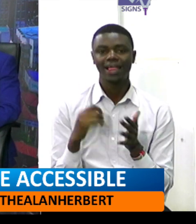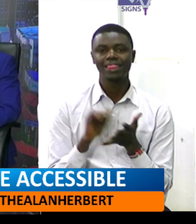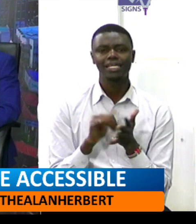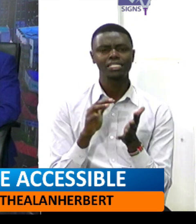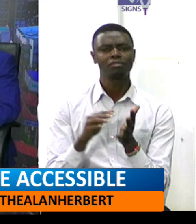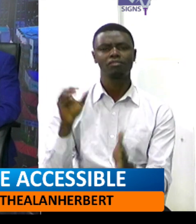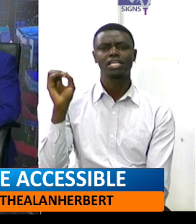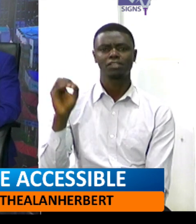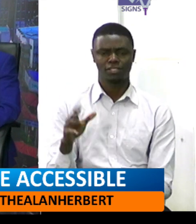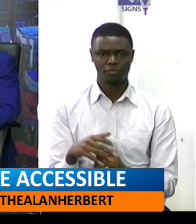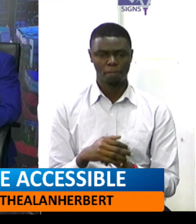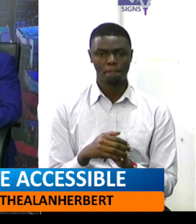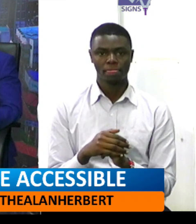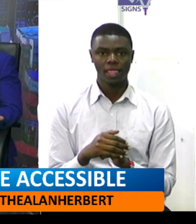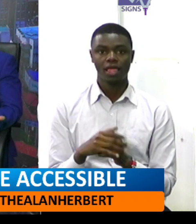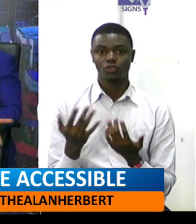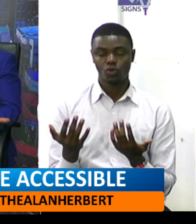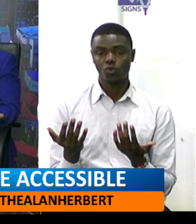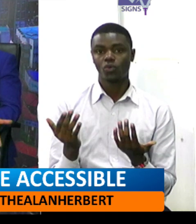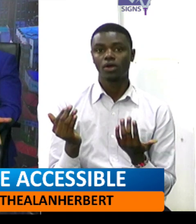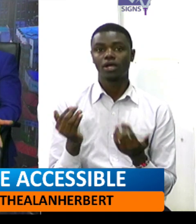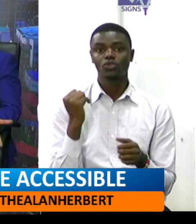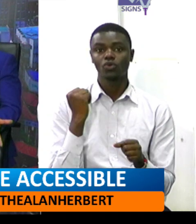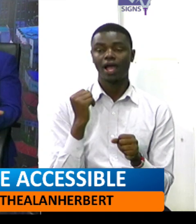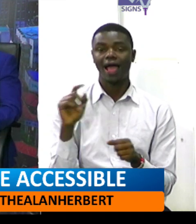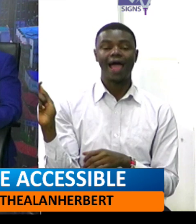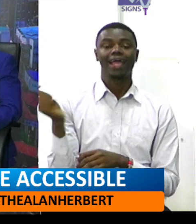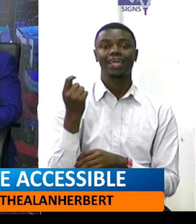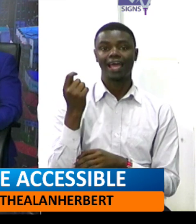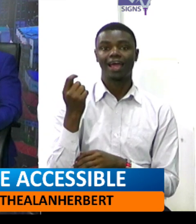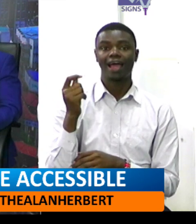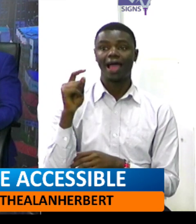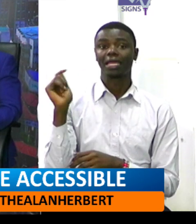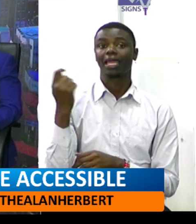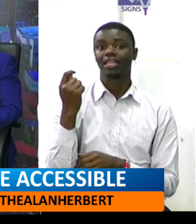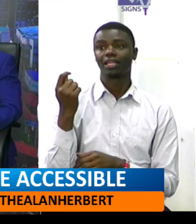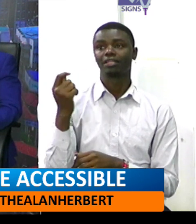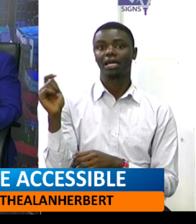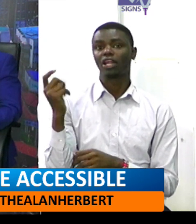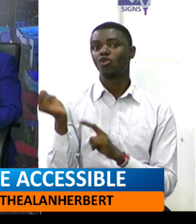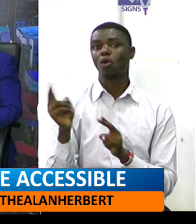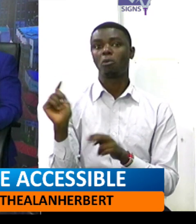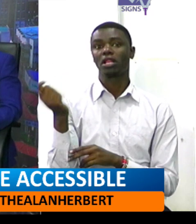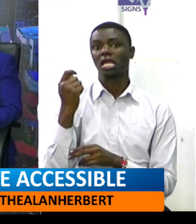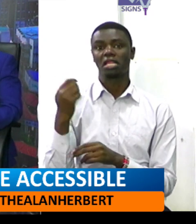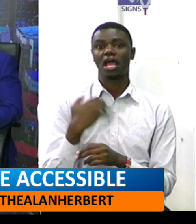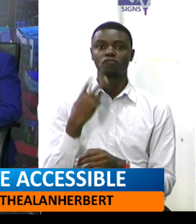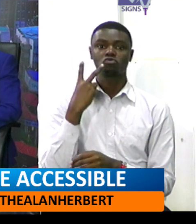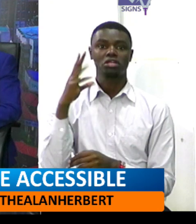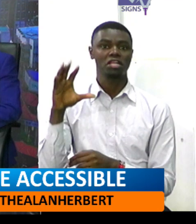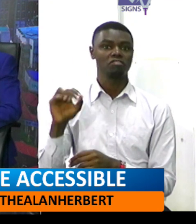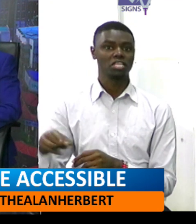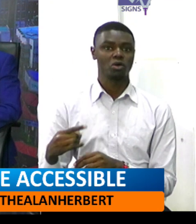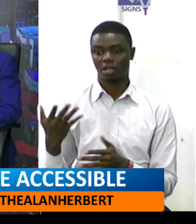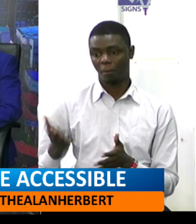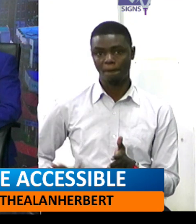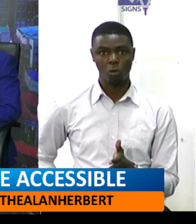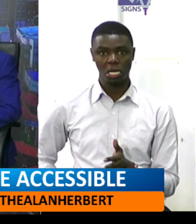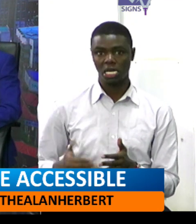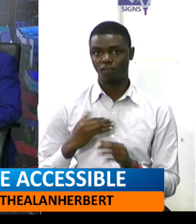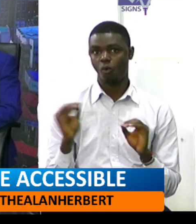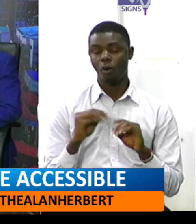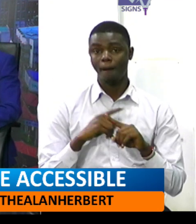Yeah. Typically, on an average Kenyan walking in the streets does not have 200,000 shillings in their pocket to pay for bills. Yeah. But an average